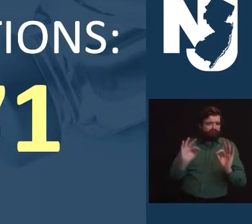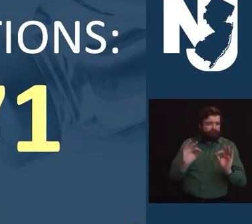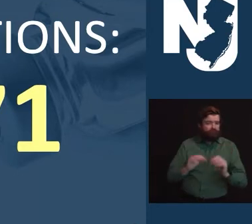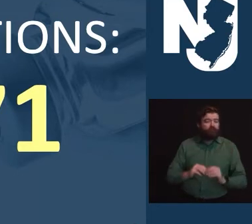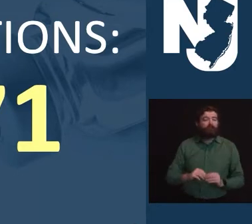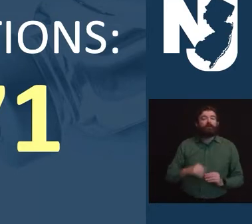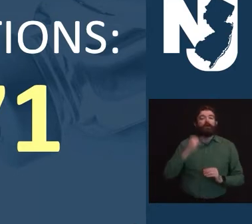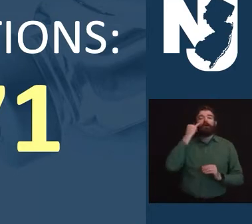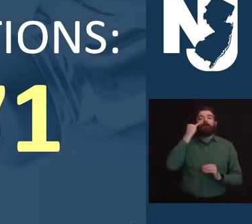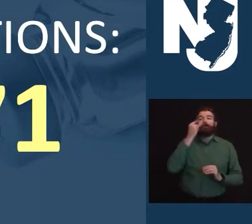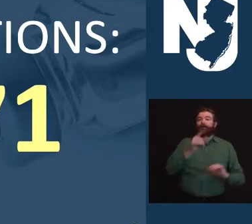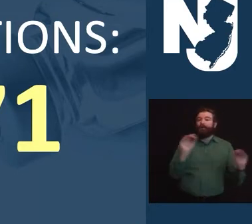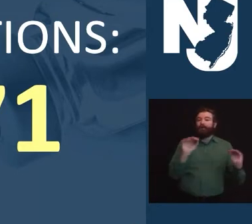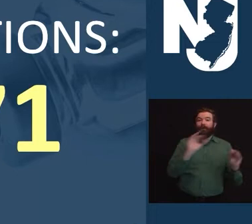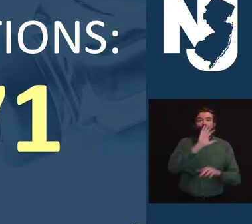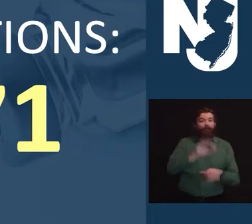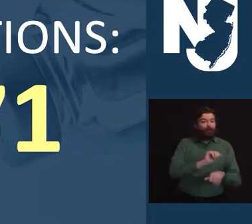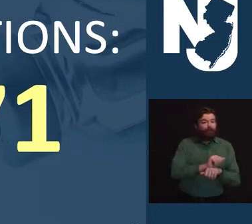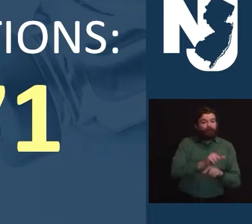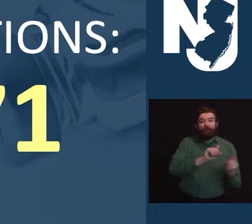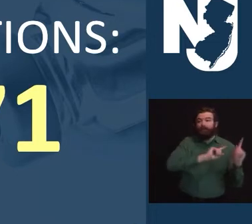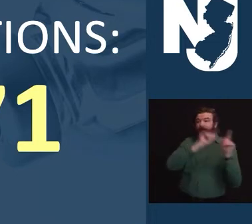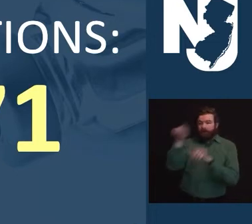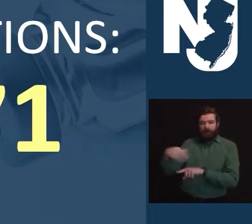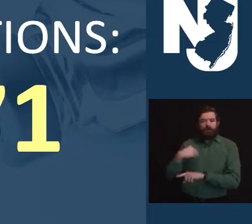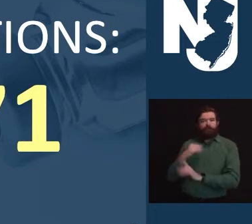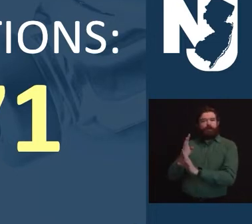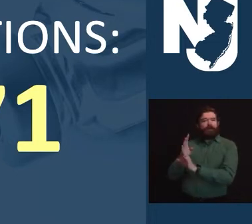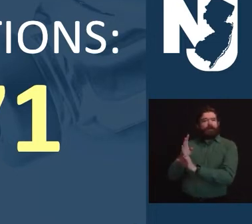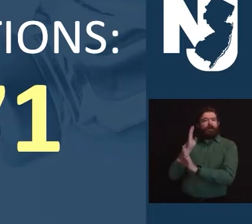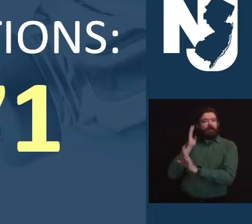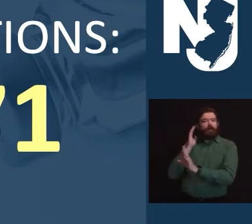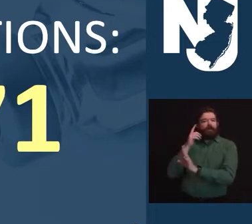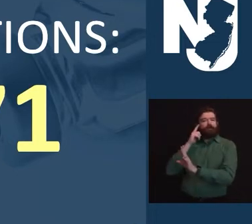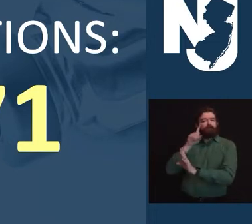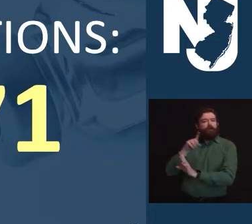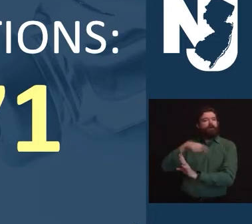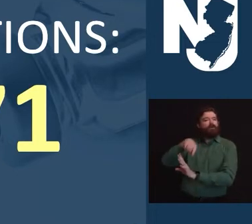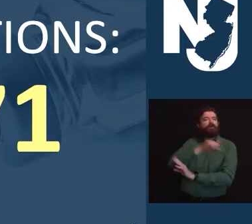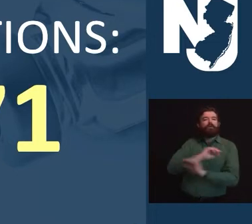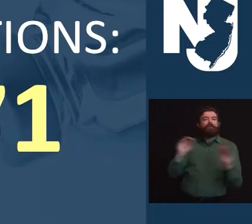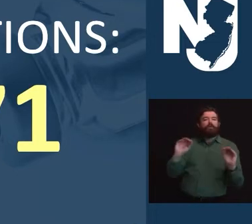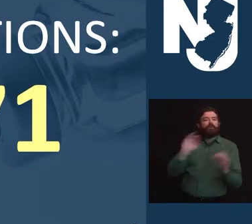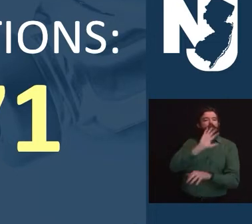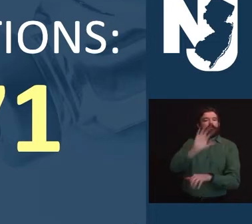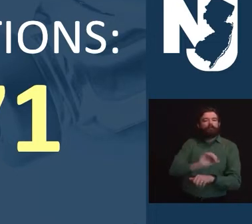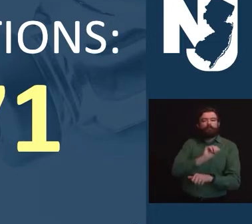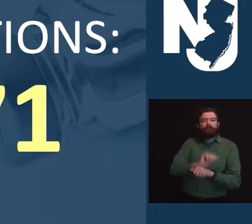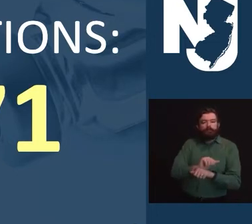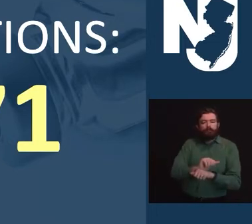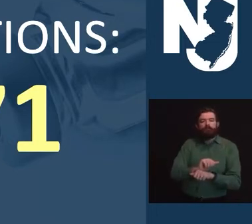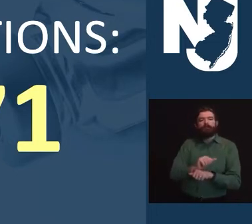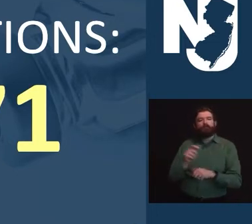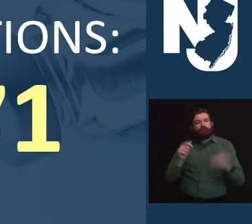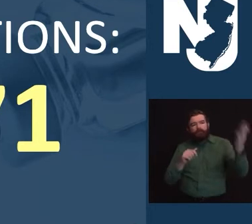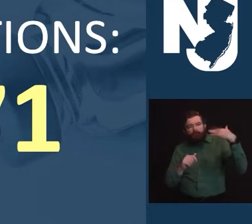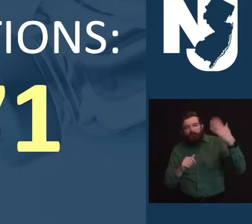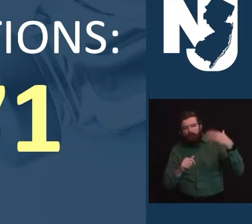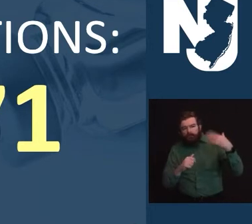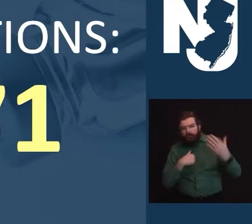and work with you to try to find an appointment. Just really, really impressive. To give you a